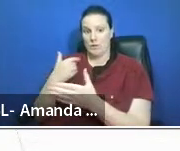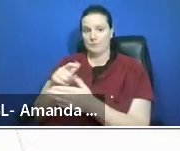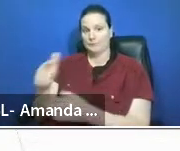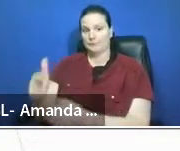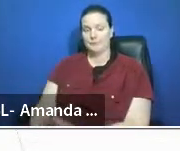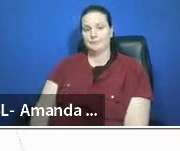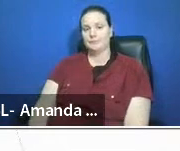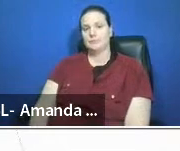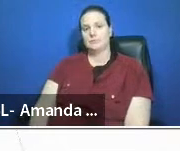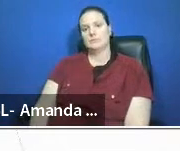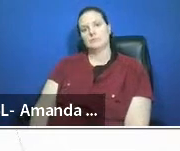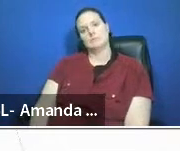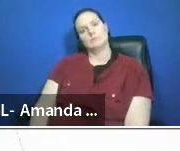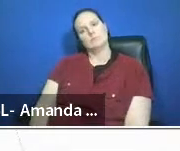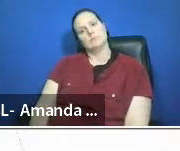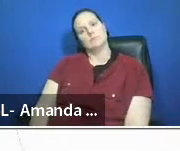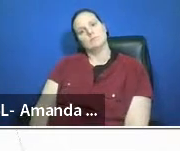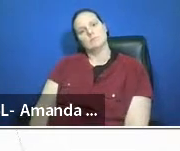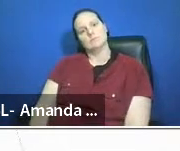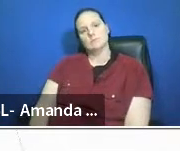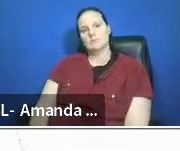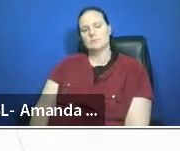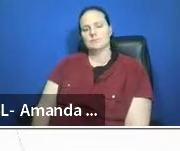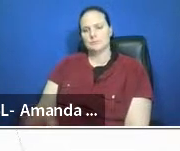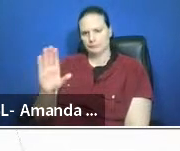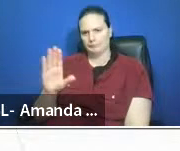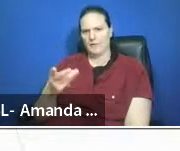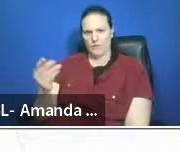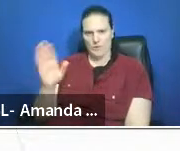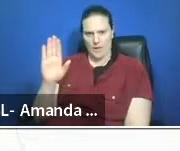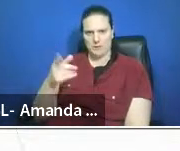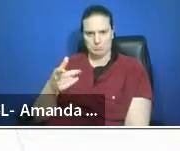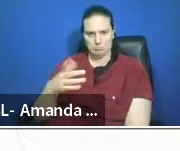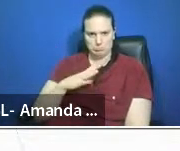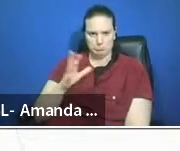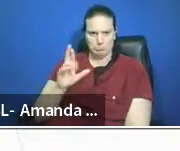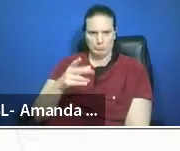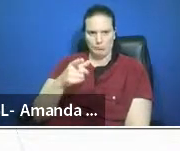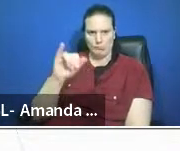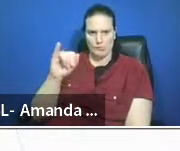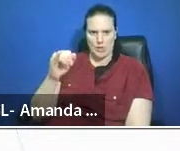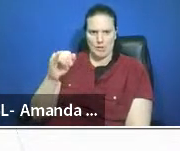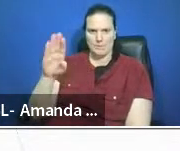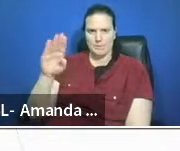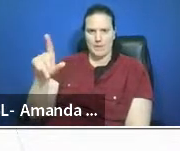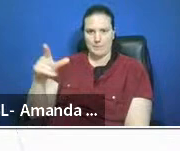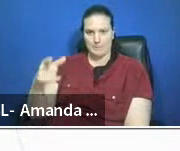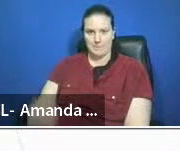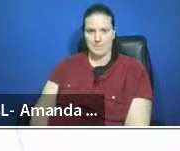on? Yeah, Casey, you got a couple hands up already. So all right. Jana and then Bill.